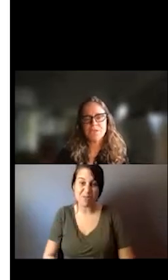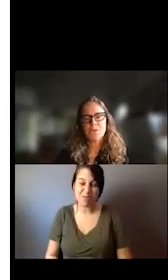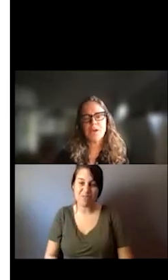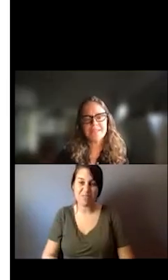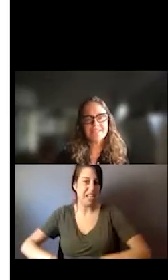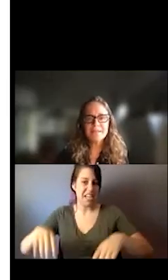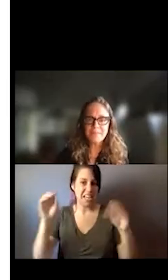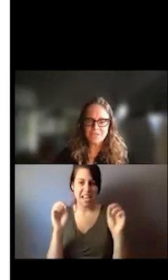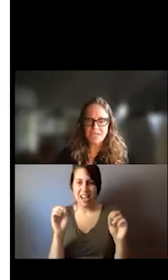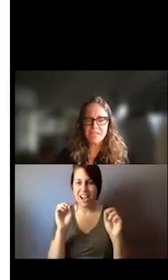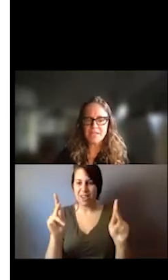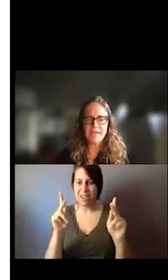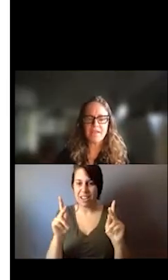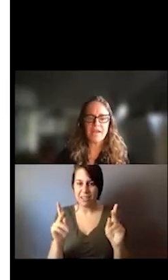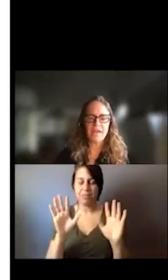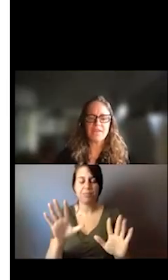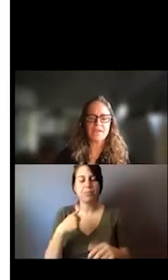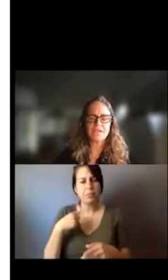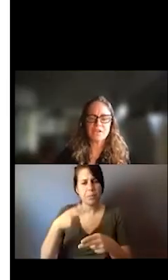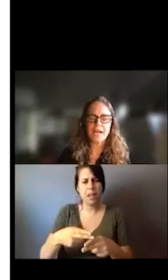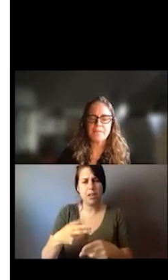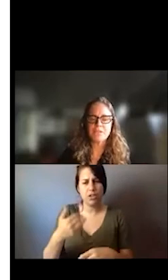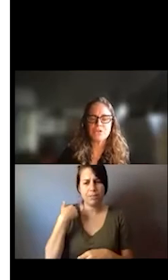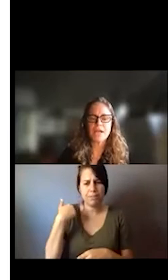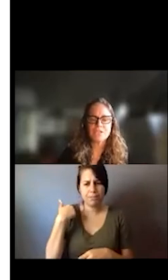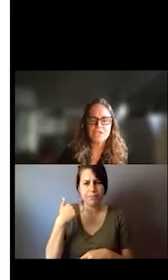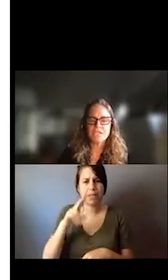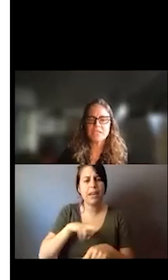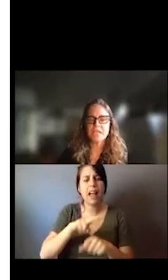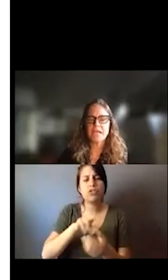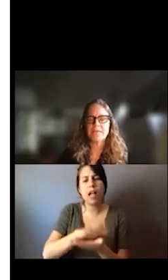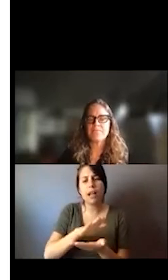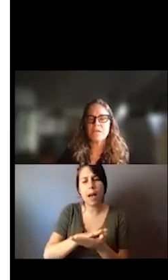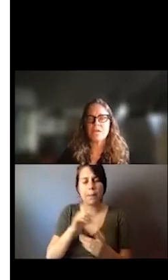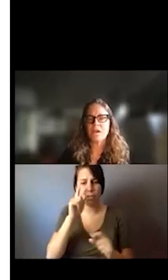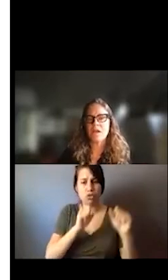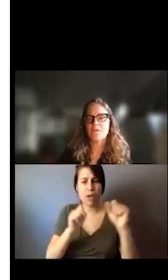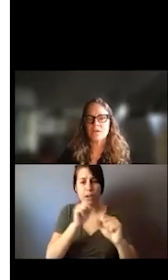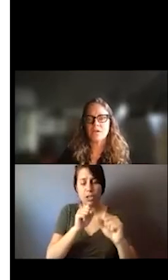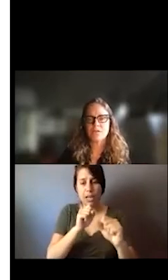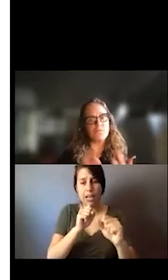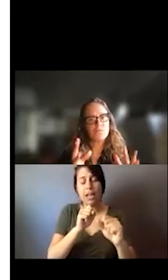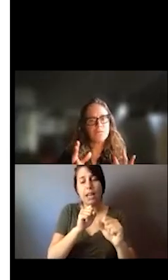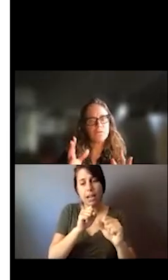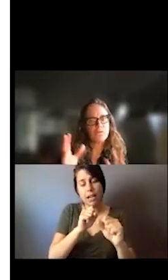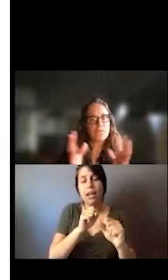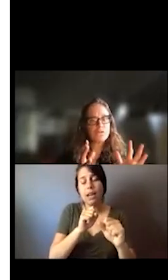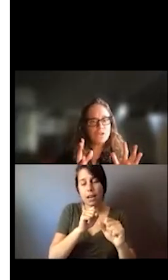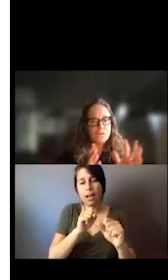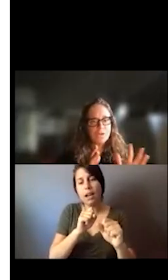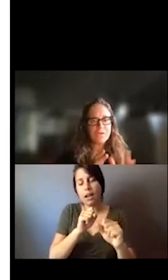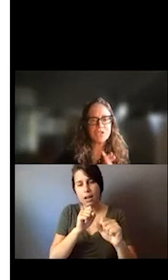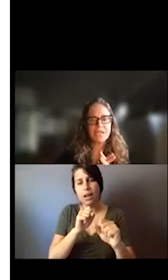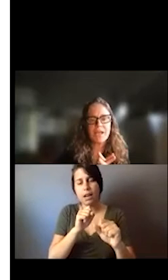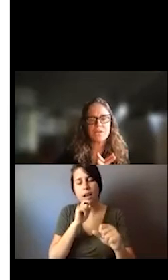Okay, so I did mention that the National Academy strategies, kind of the